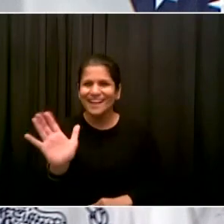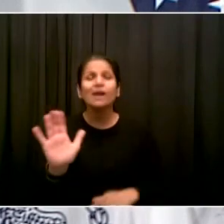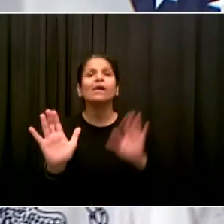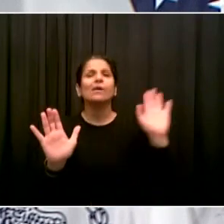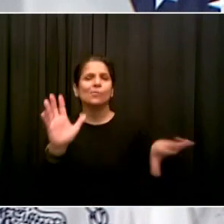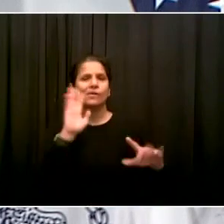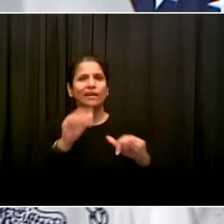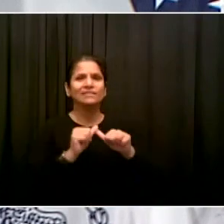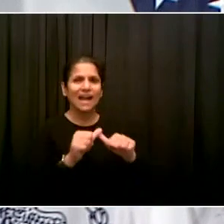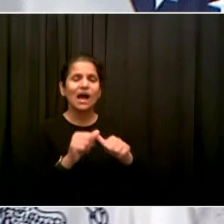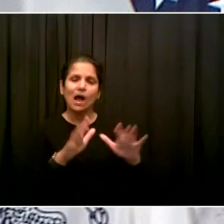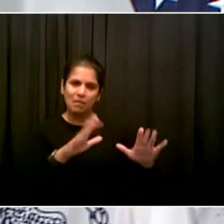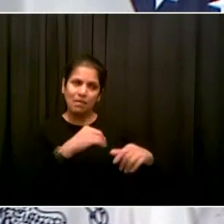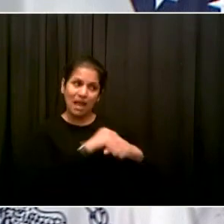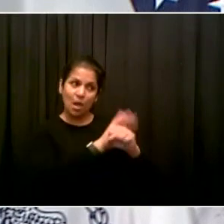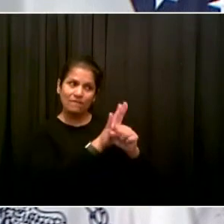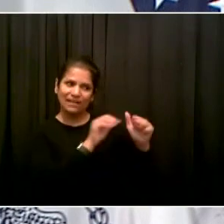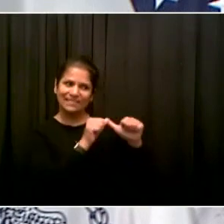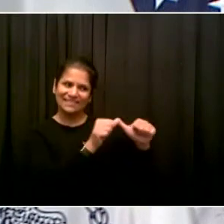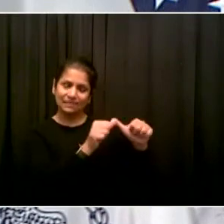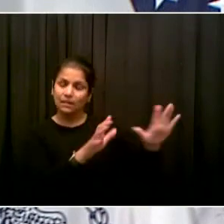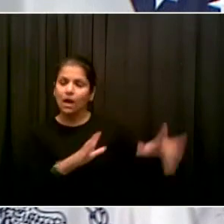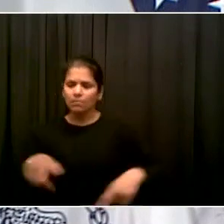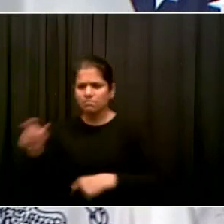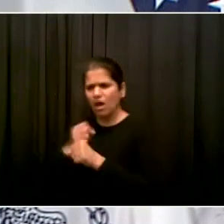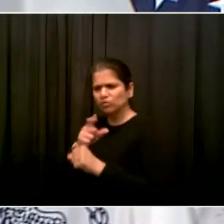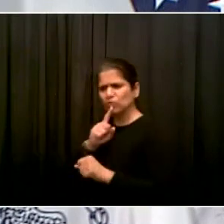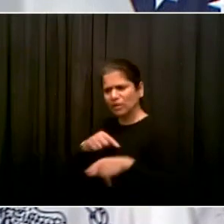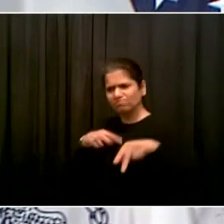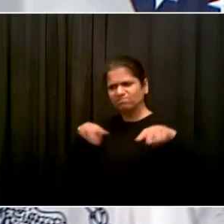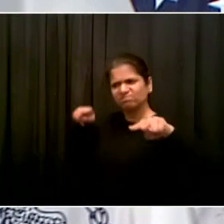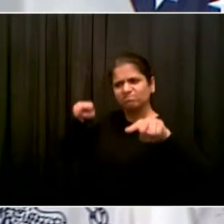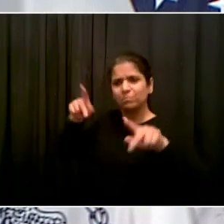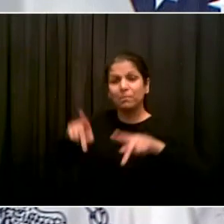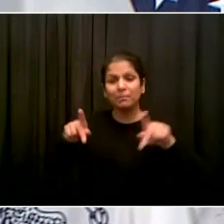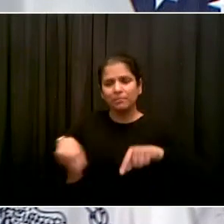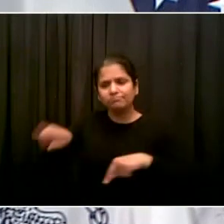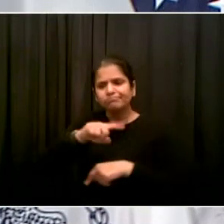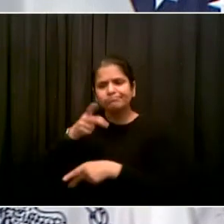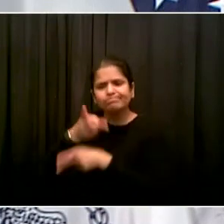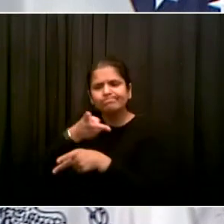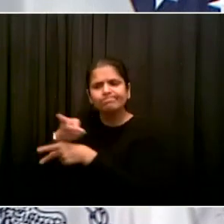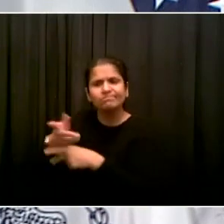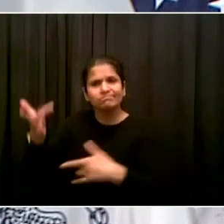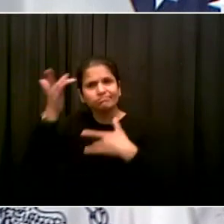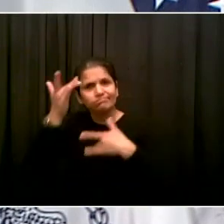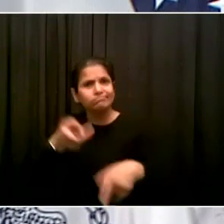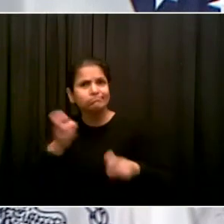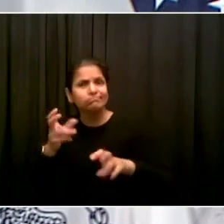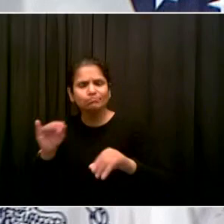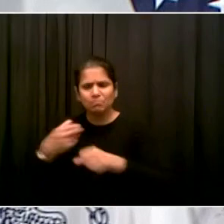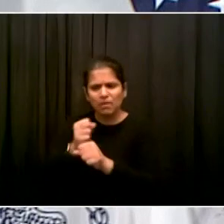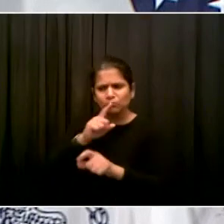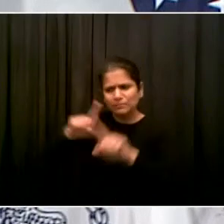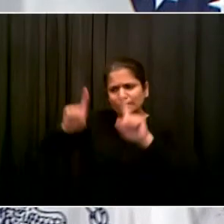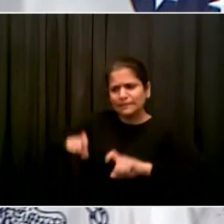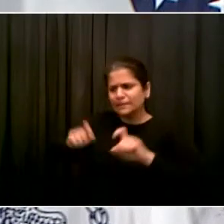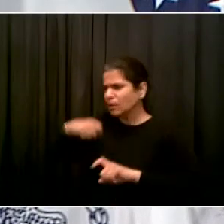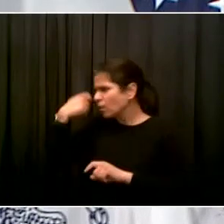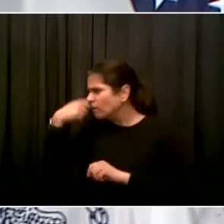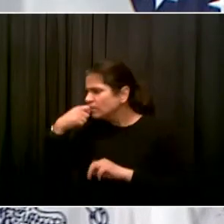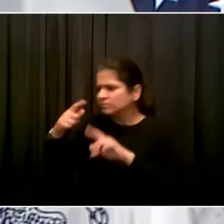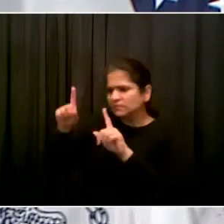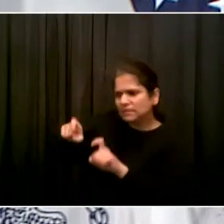Care initiative of Test and Trace, which has helped so many people to safely separate, so many families to be safe, so many people to feel loved